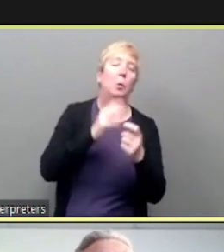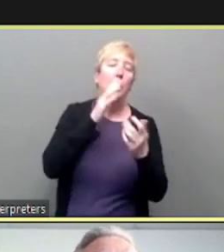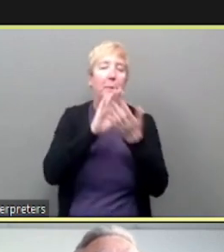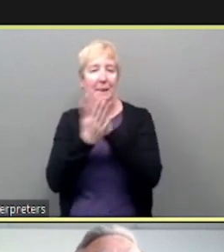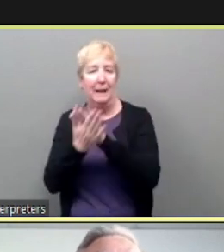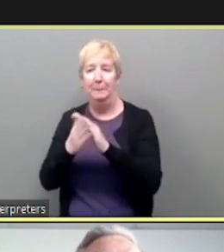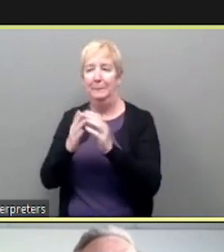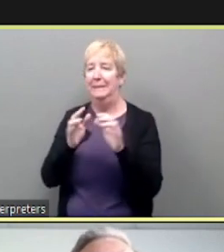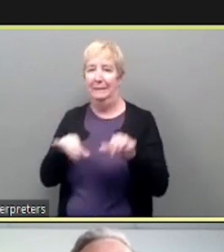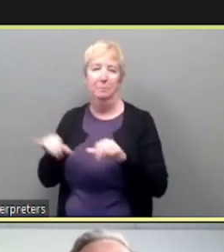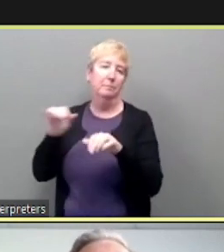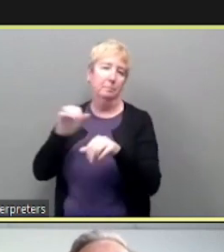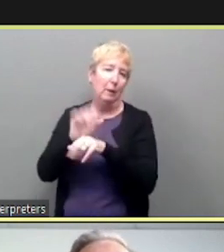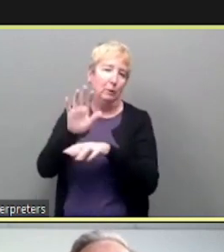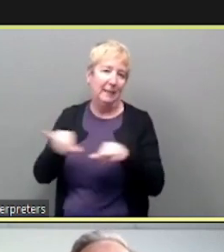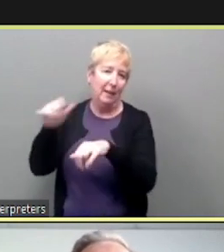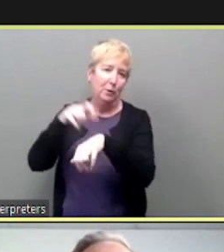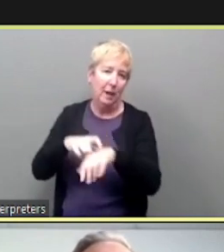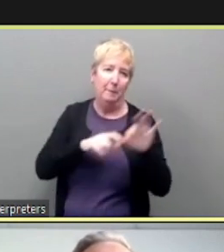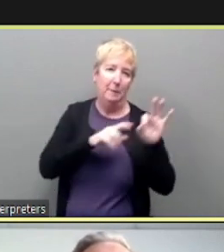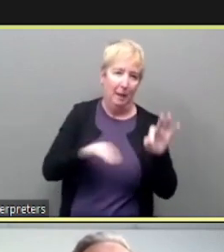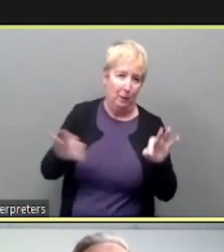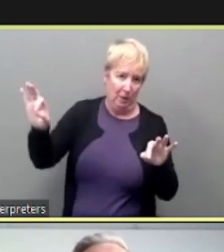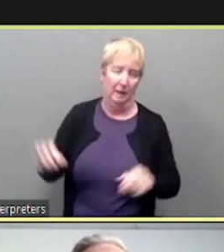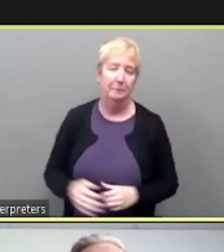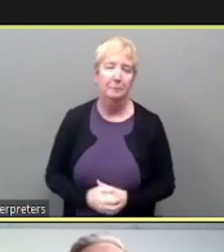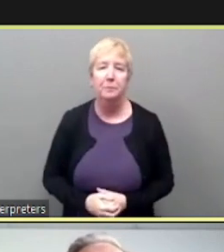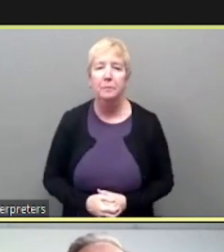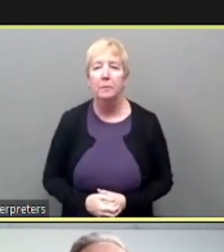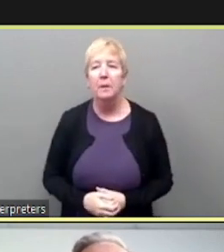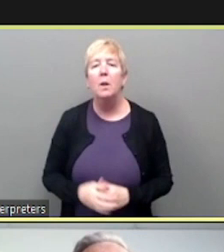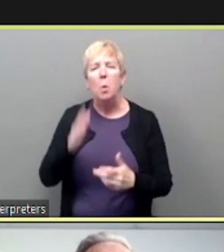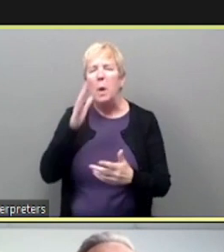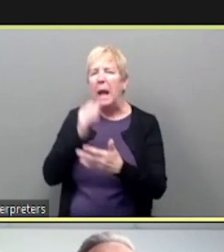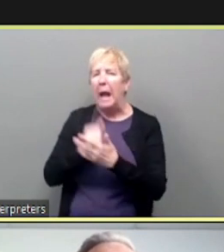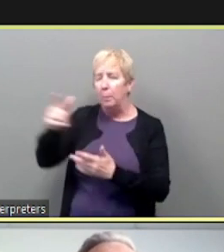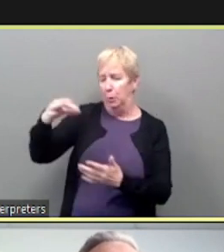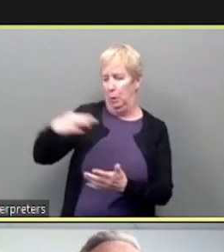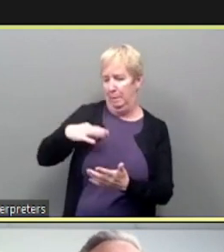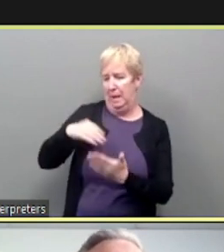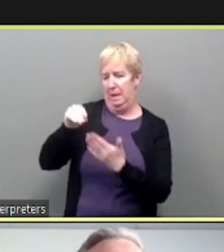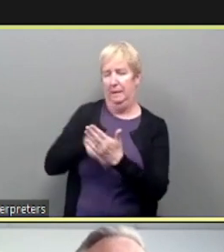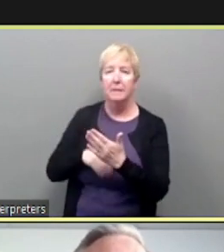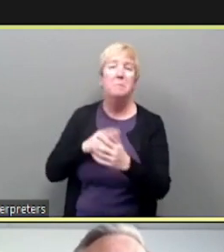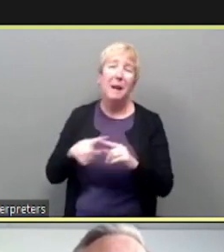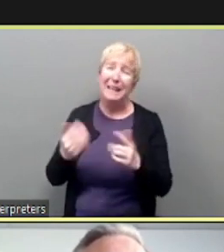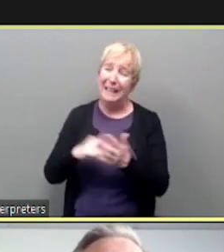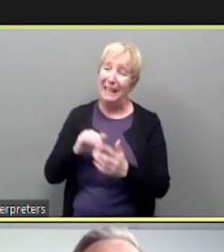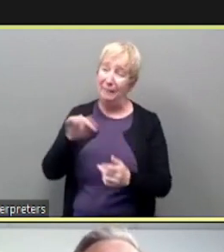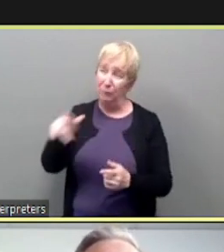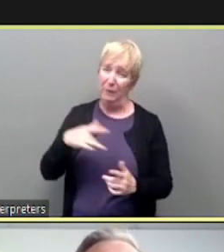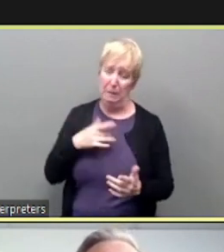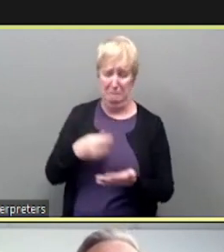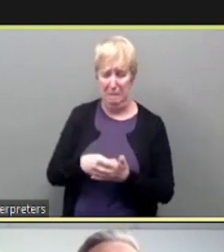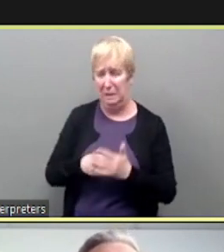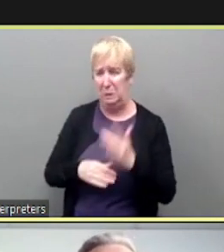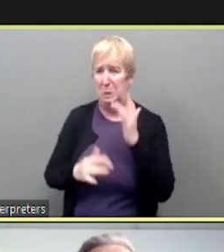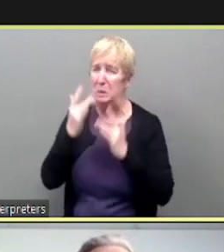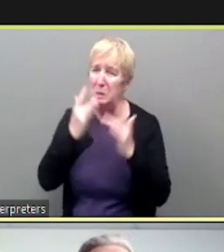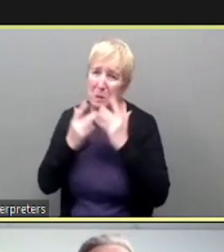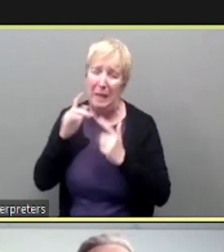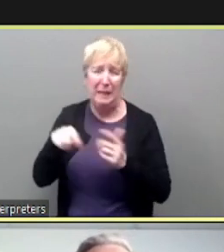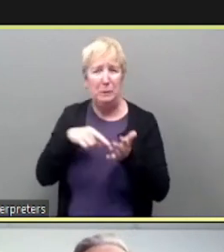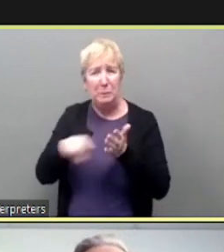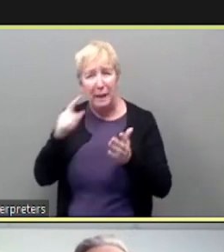and they will help you and take your application. But we encourage people who are strapped for financial resources to take advantage of this